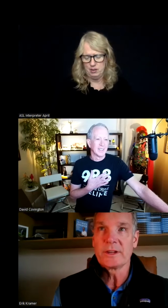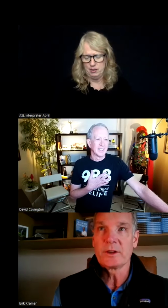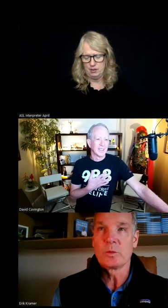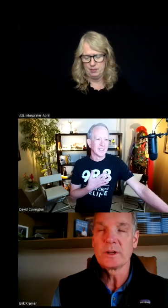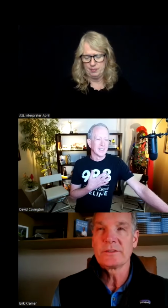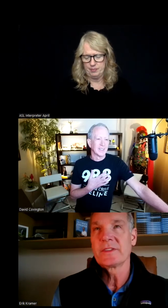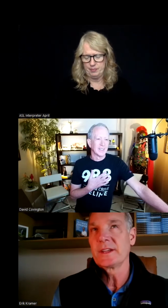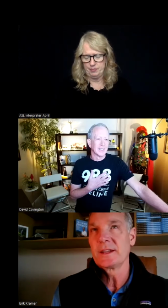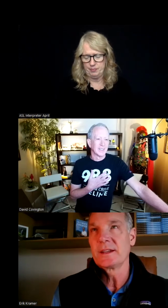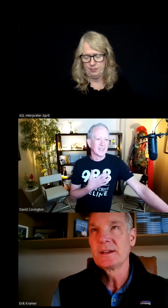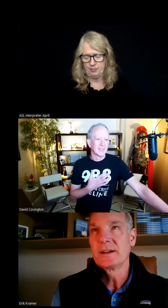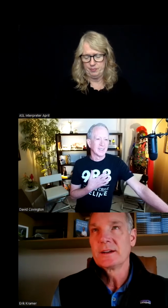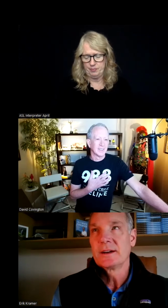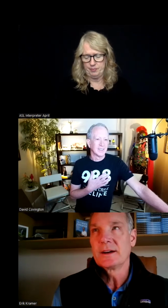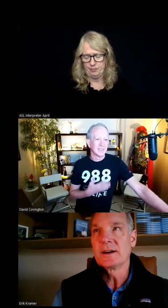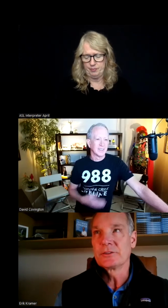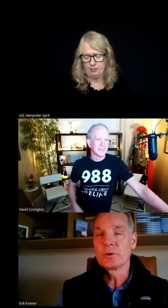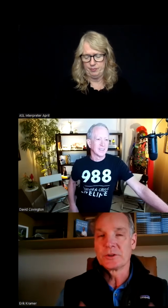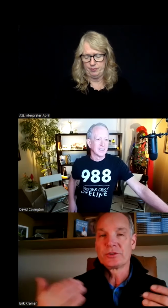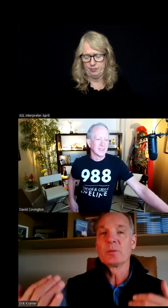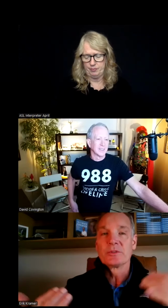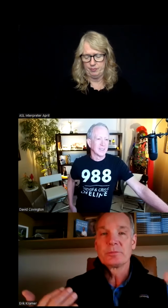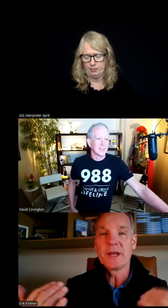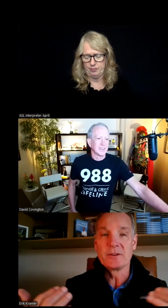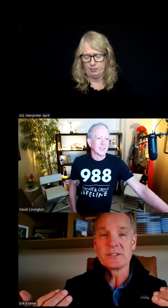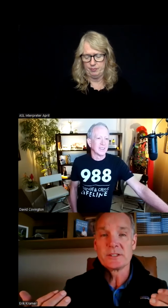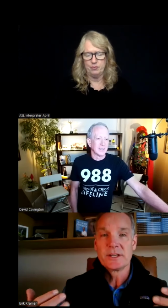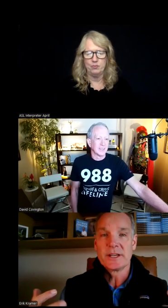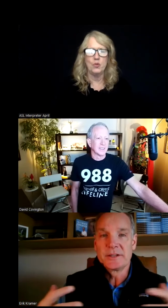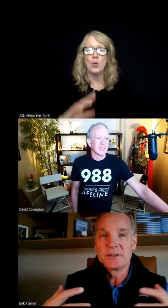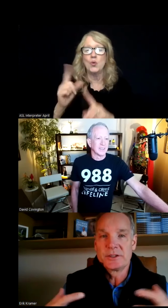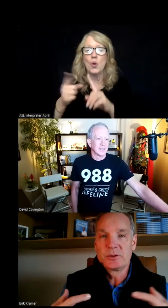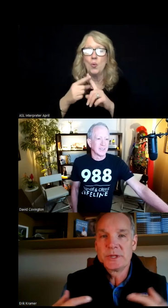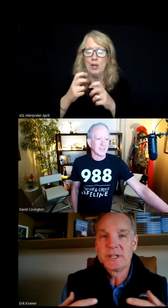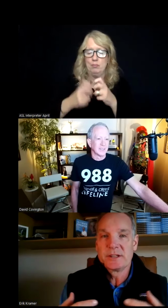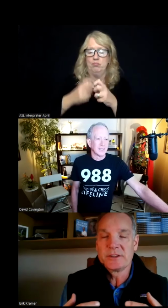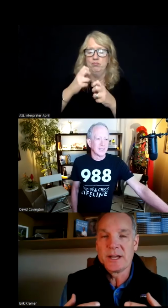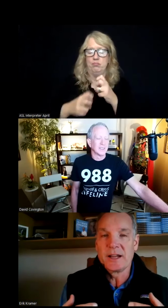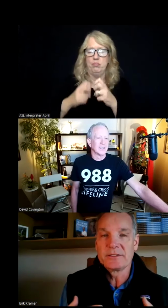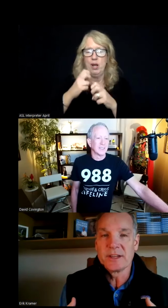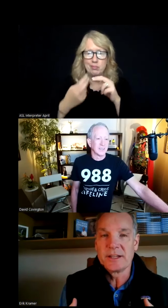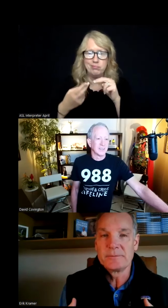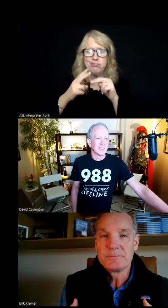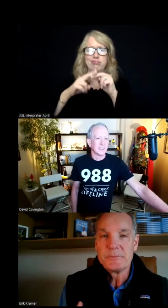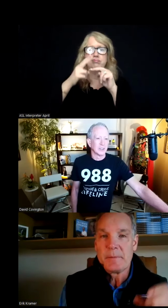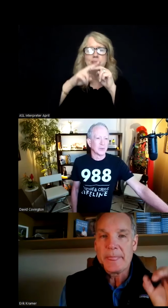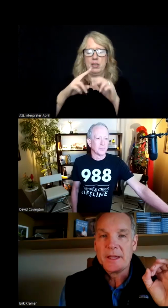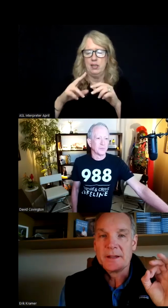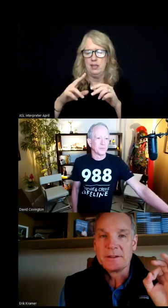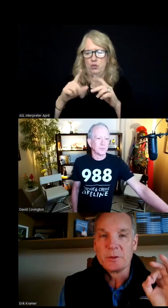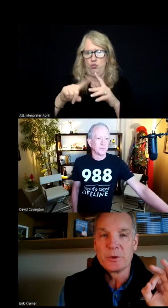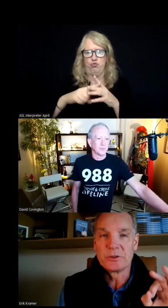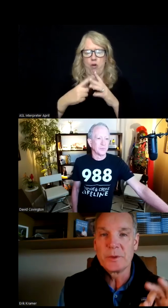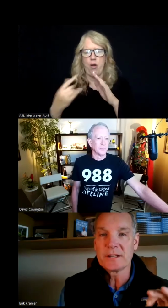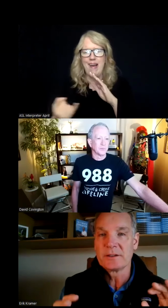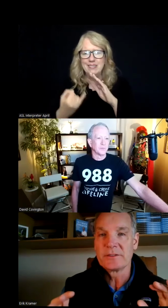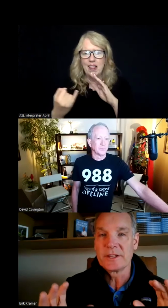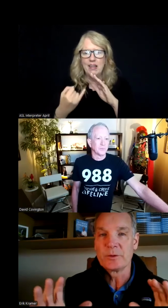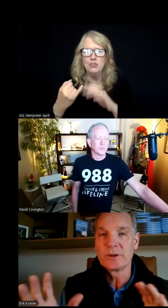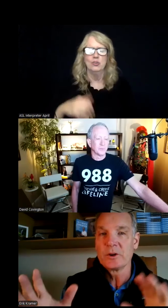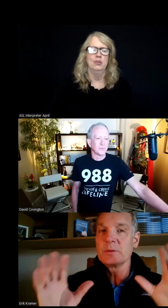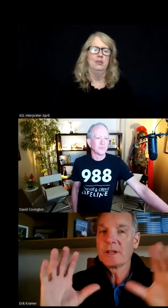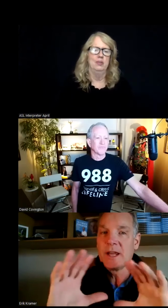once the sort of troubles mount and you begin to isolate, and the